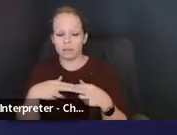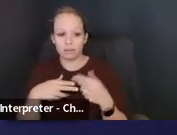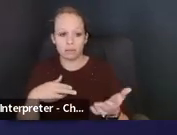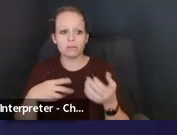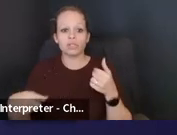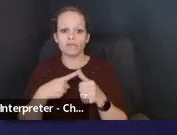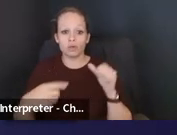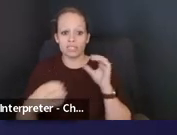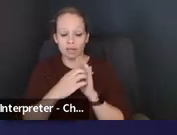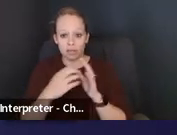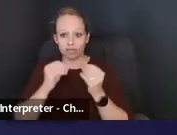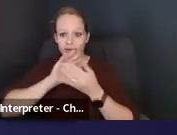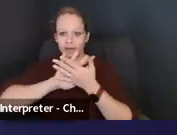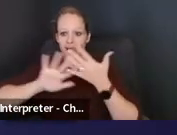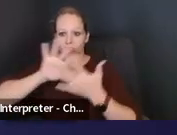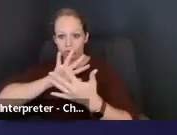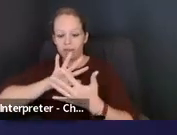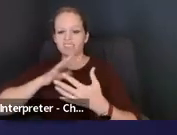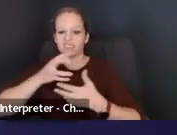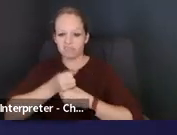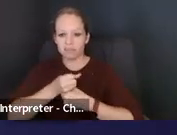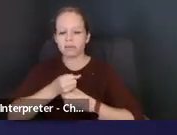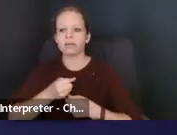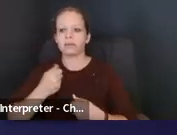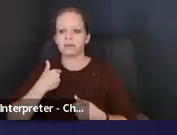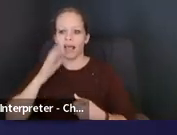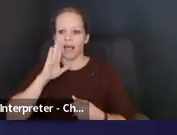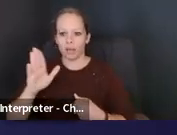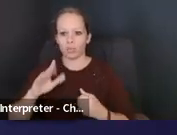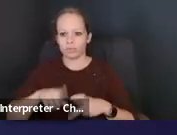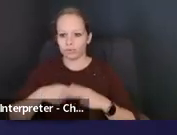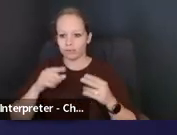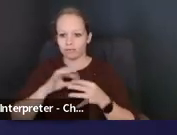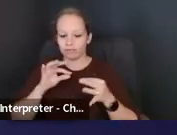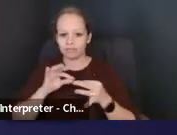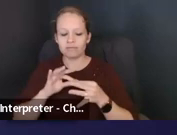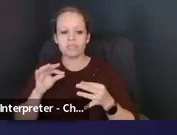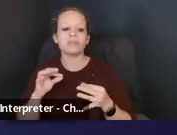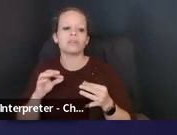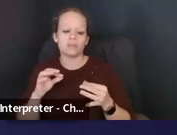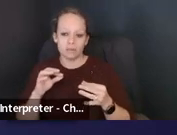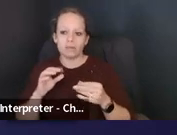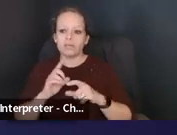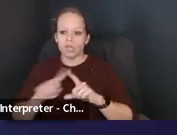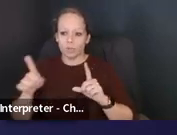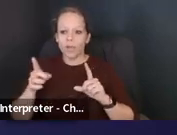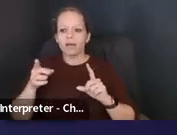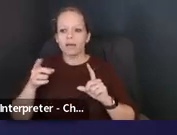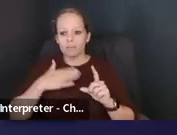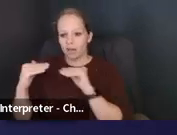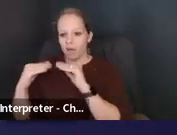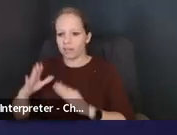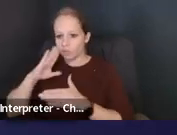first section being the abstract, I'm going to kick this one off, but I'll have my colleagues share their own perspectives as